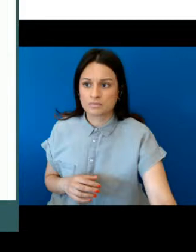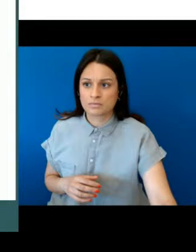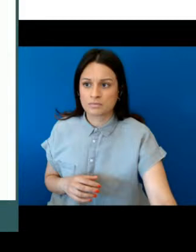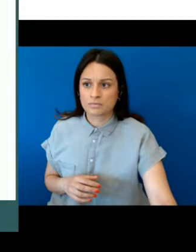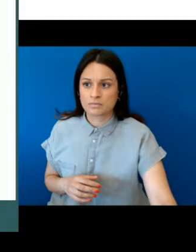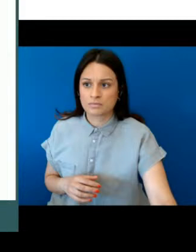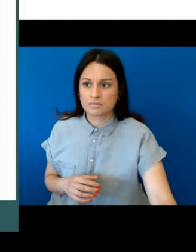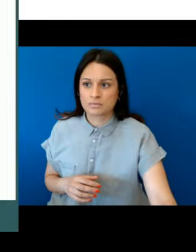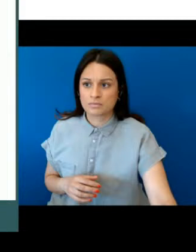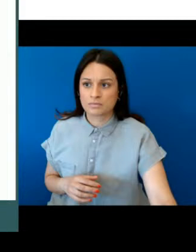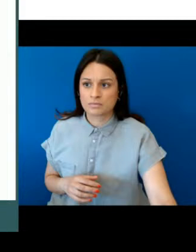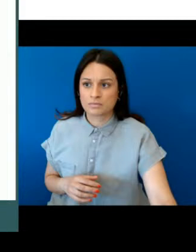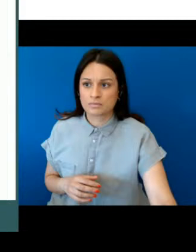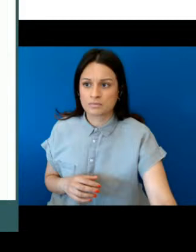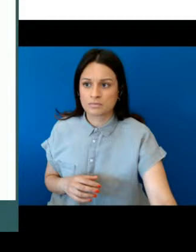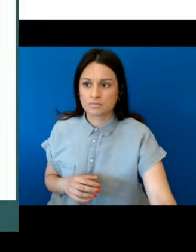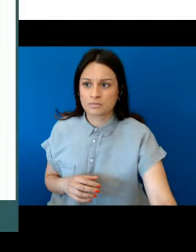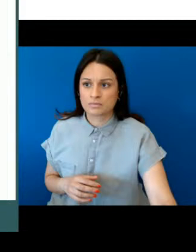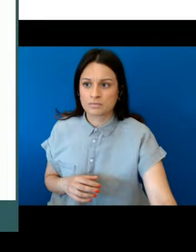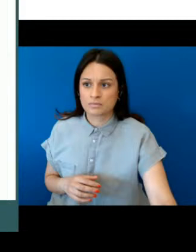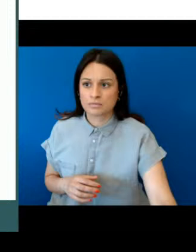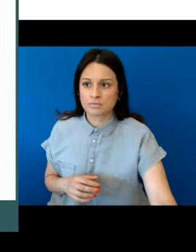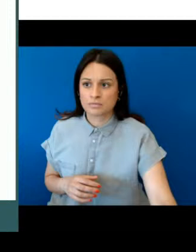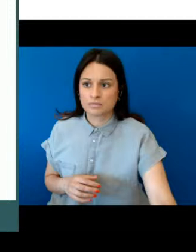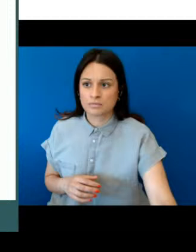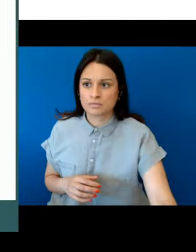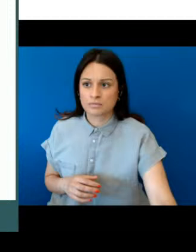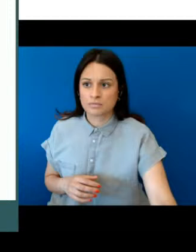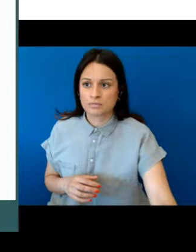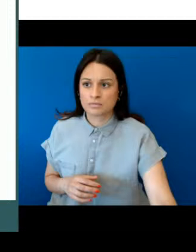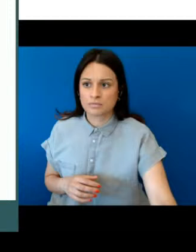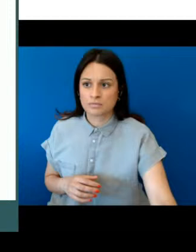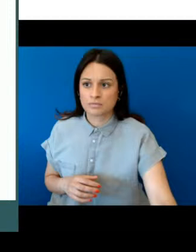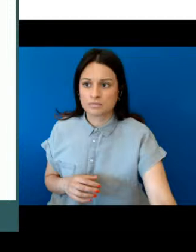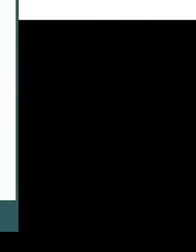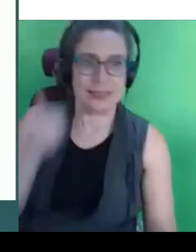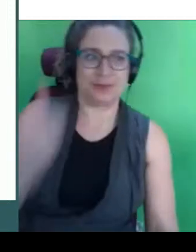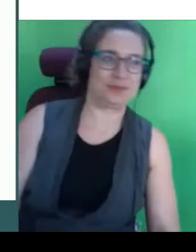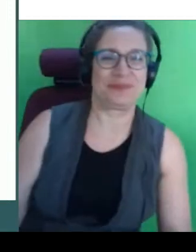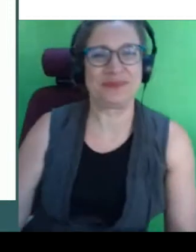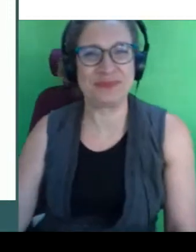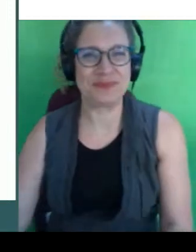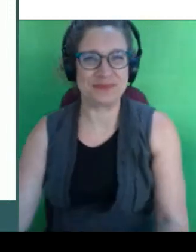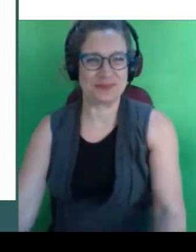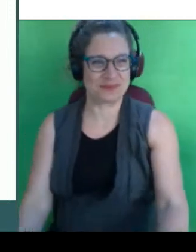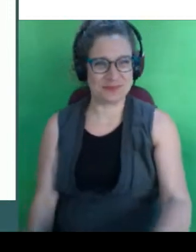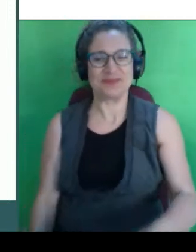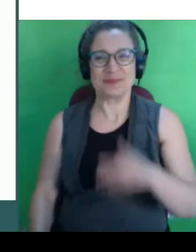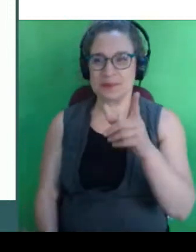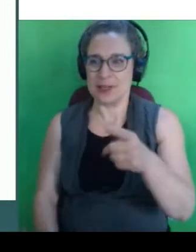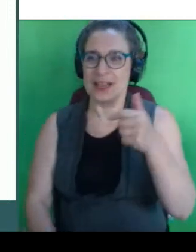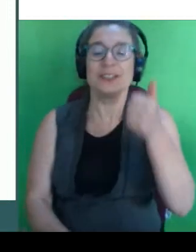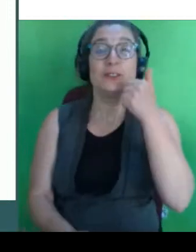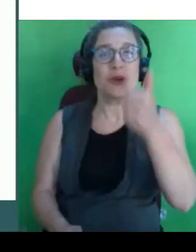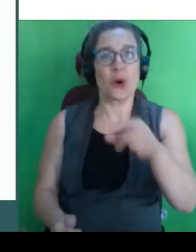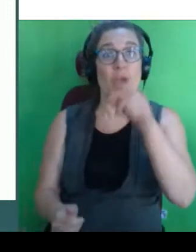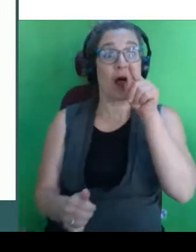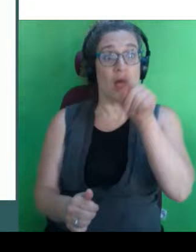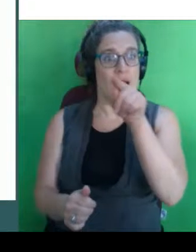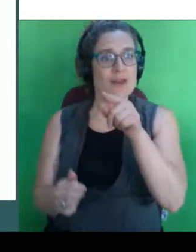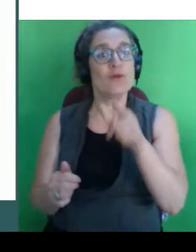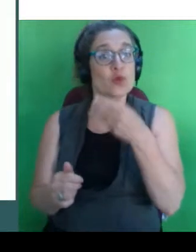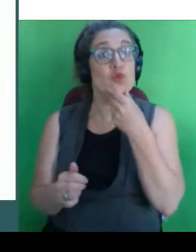cutoff of 0.35 is used to differentiate between positive and negative, if you use a cutoff of less than